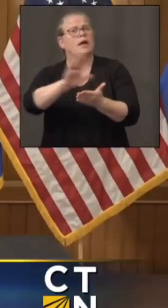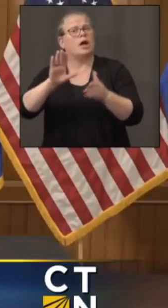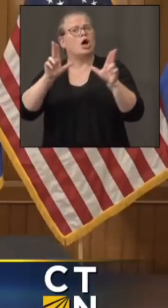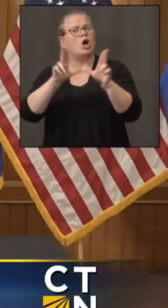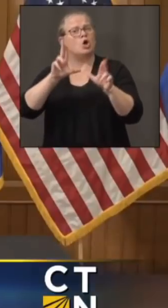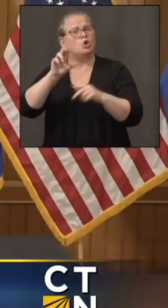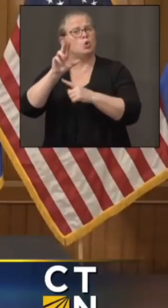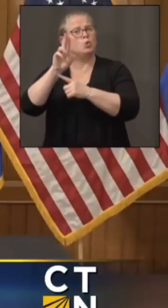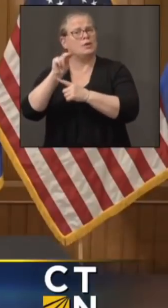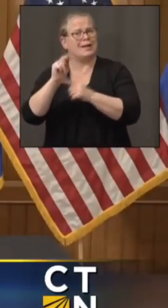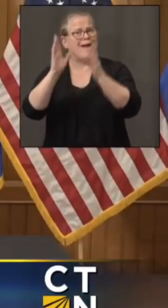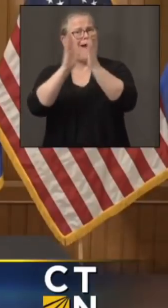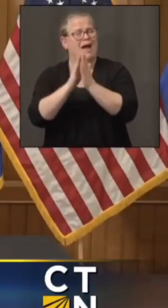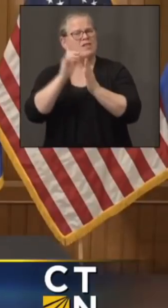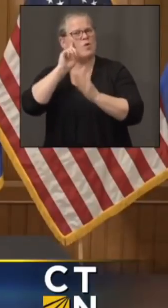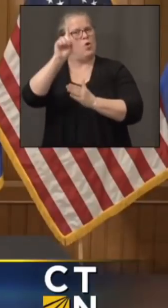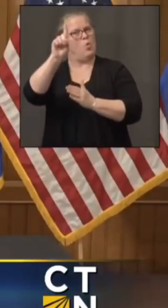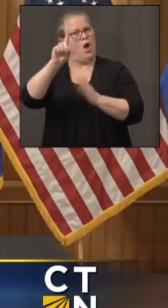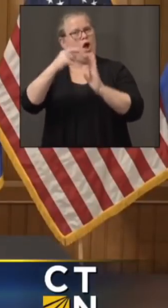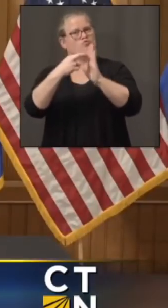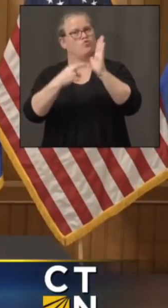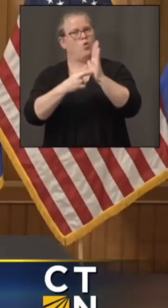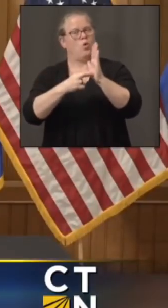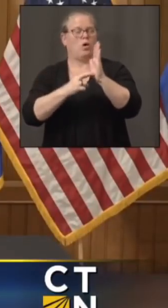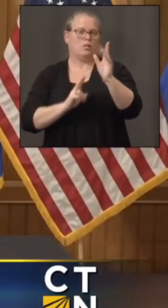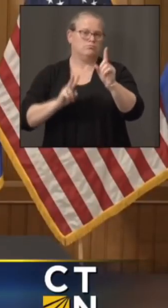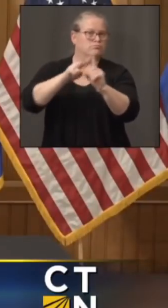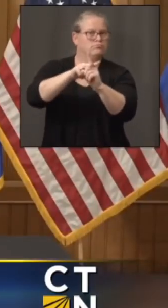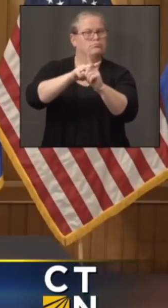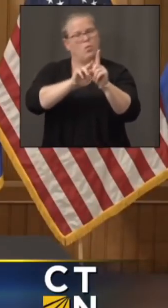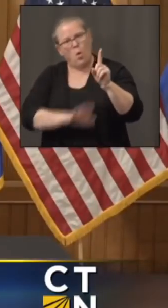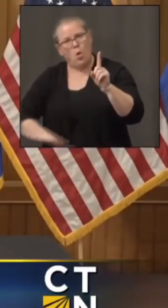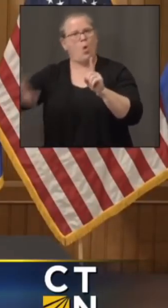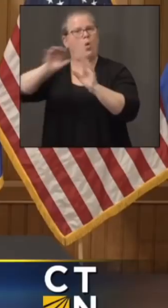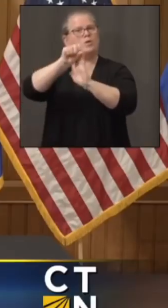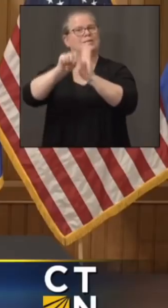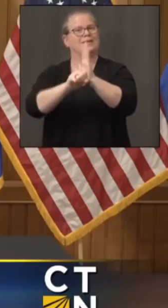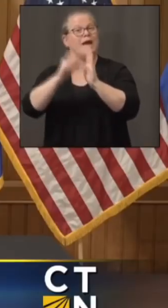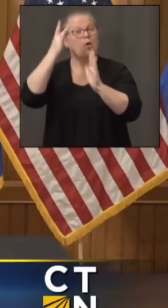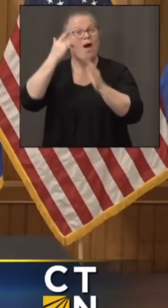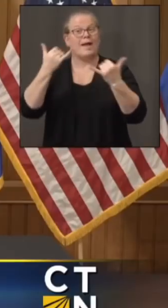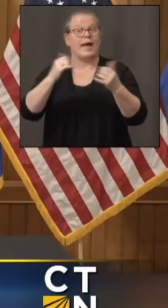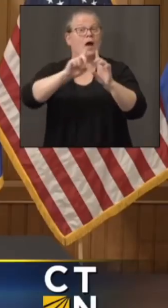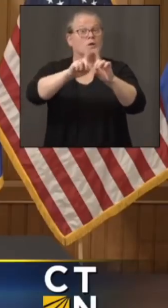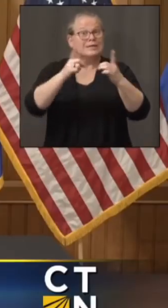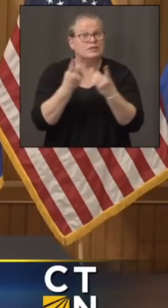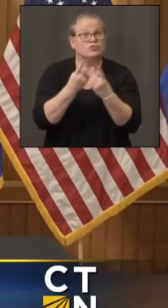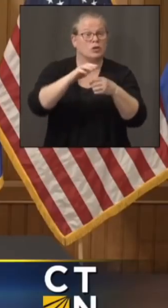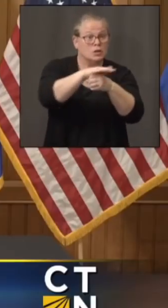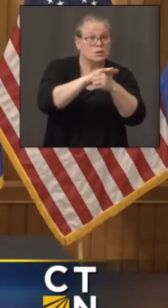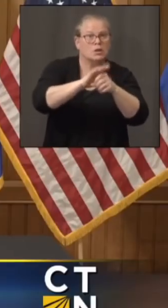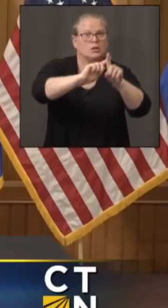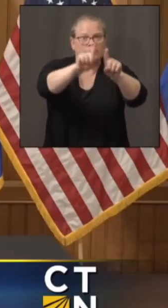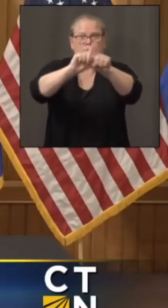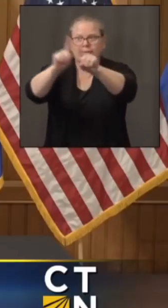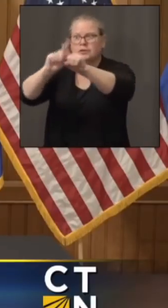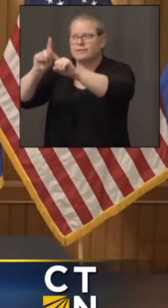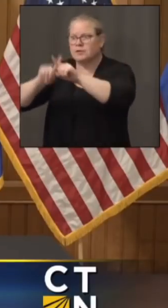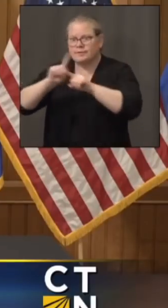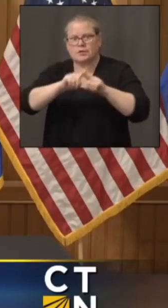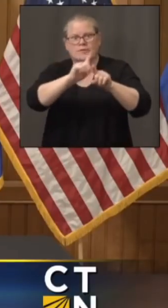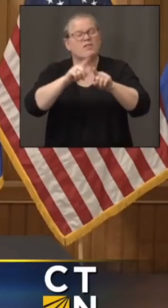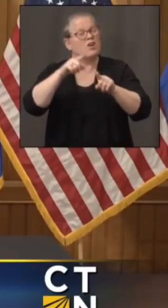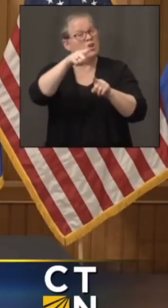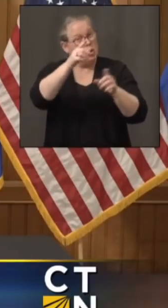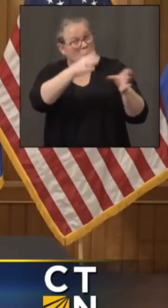figure it out on their own, and different things aren't working as well for other districts. Are you thinking of stepping in uniform, making it uniform?